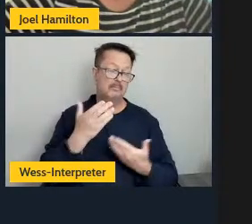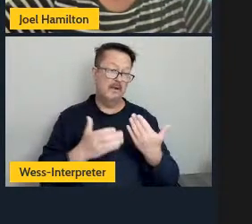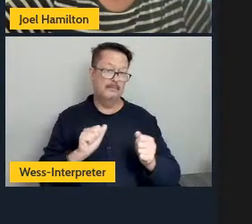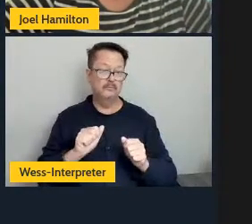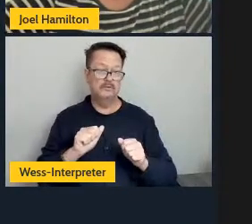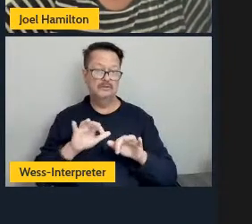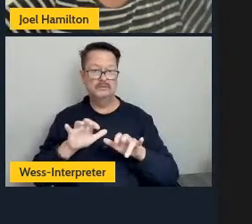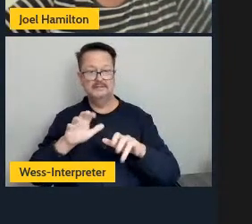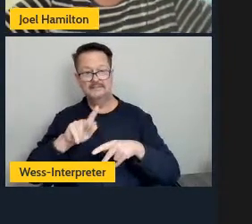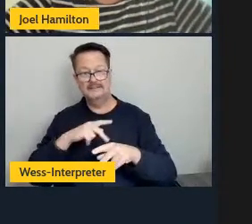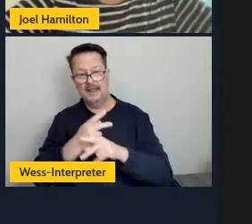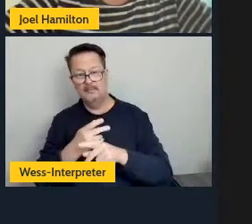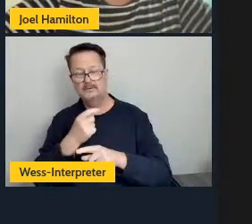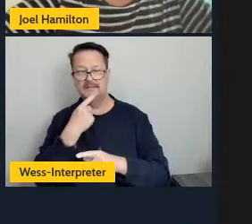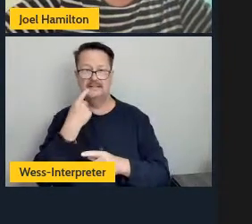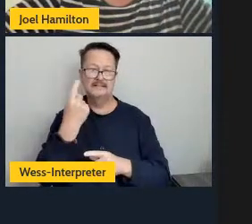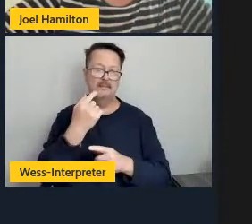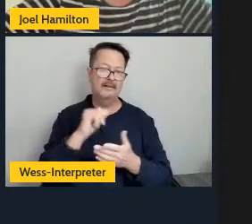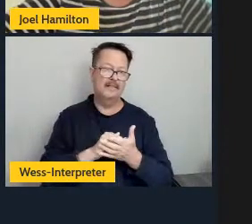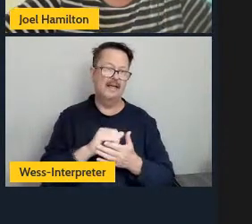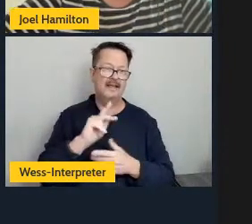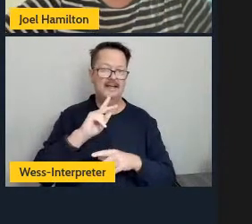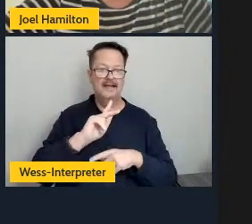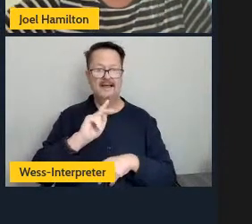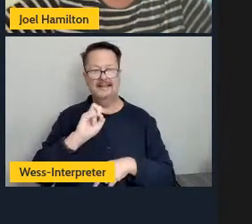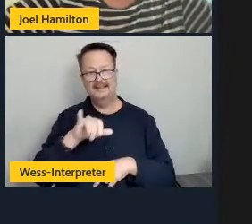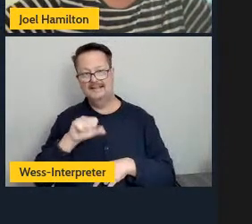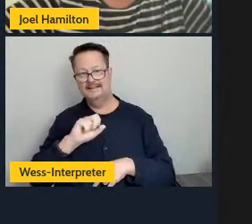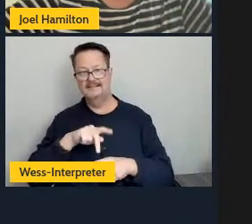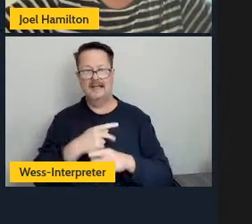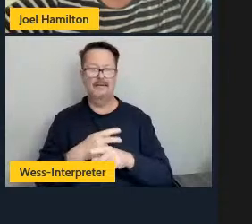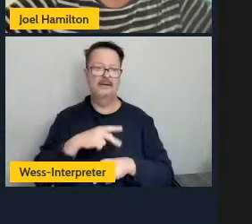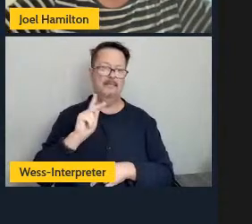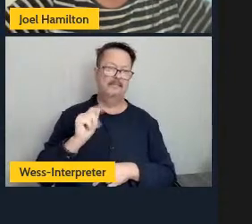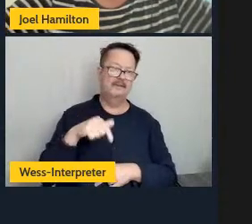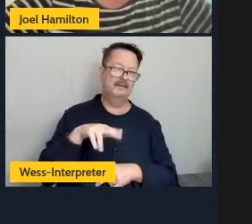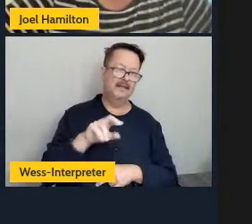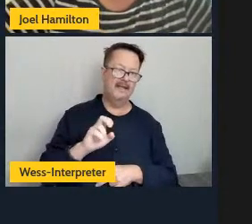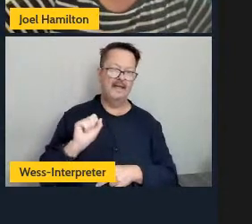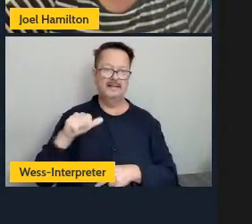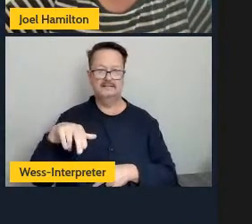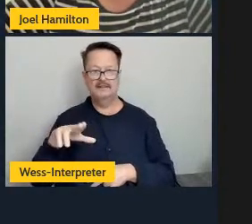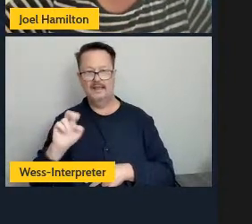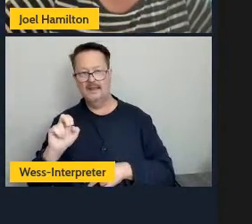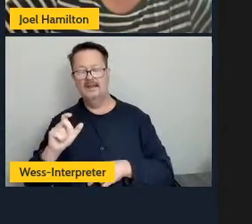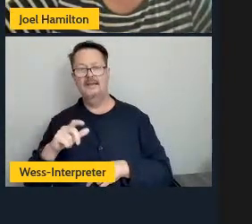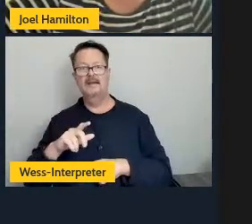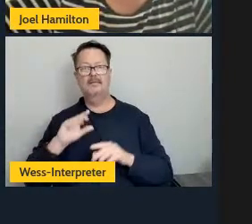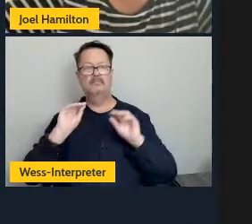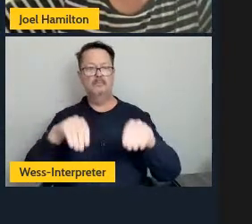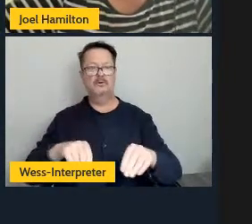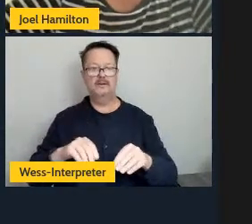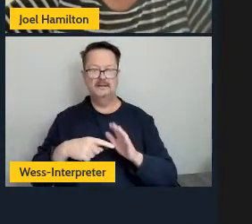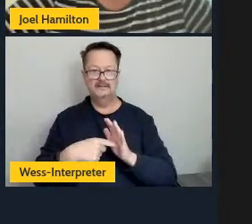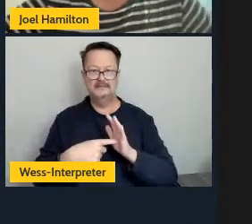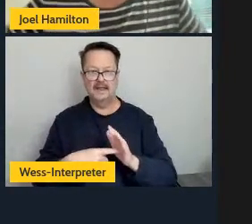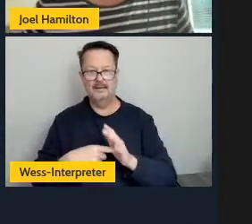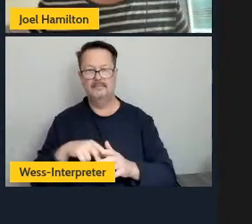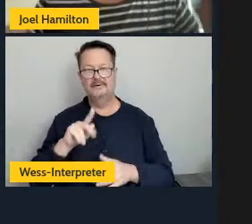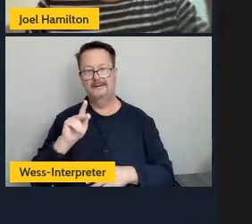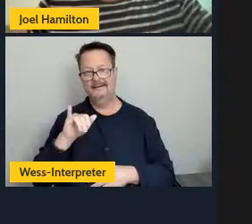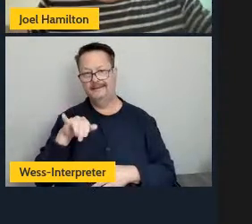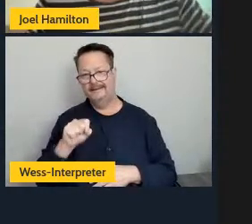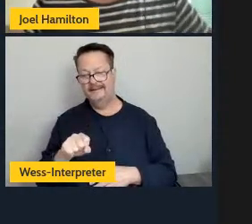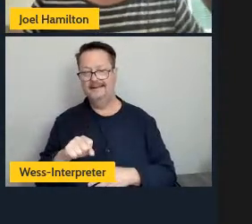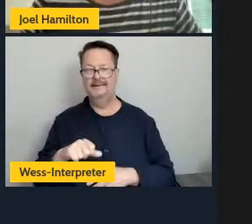right? You could create something like a keys type, have a PK, an SK, create an instance of it in the bottom left there called keys, pass in the